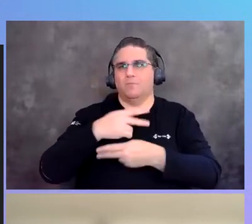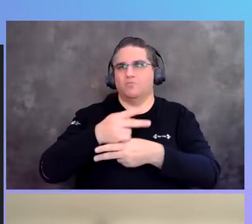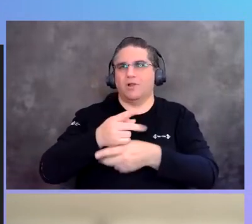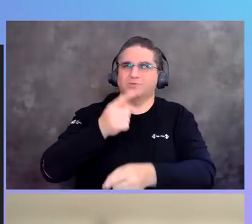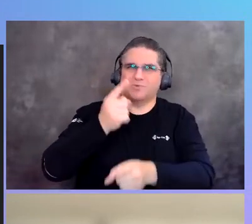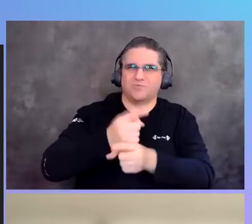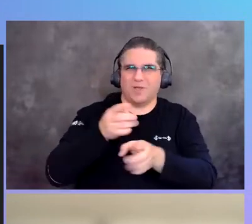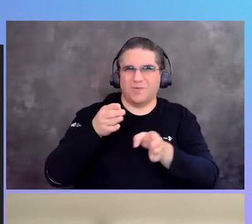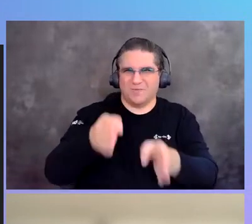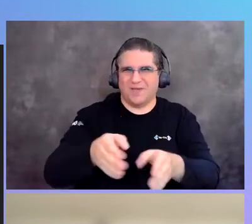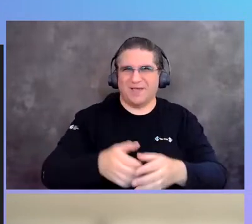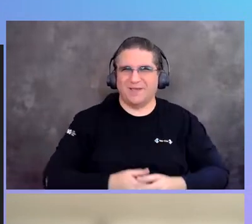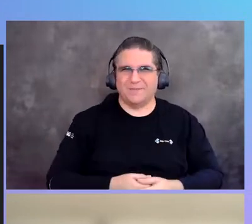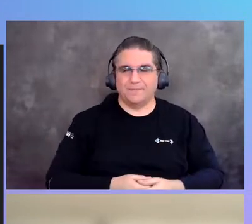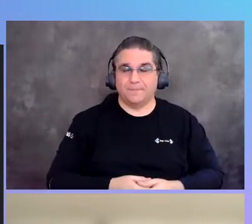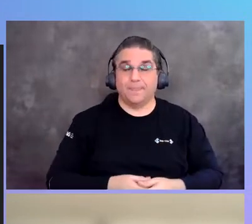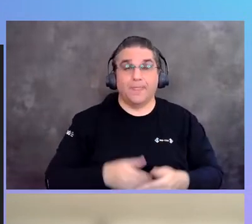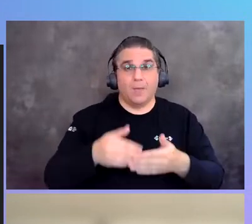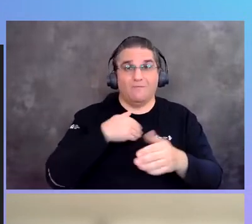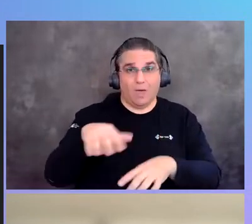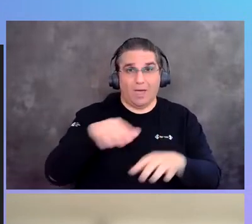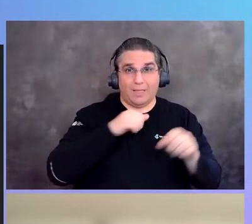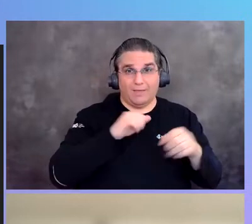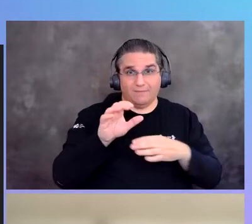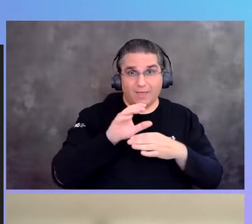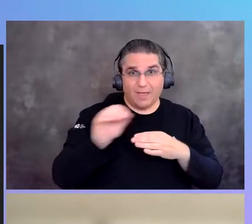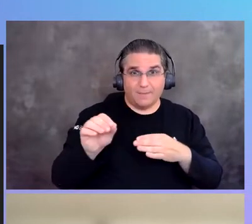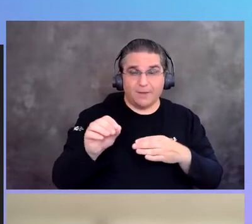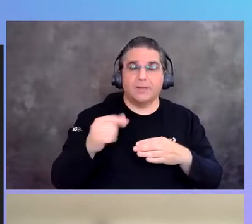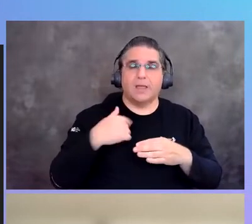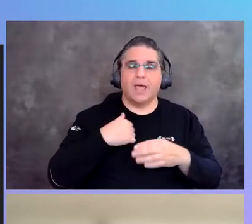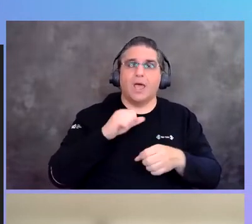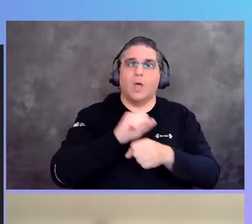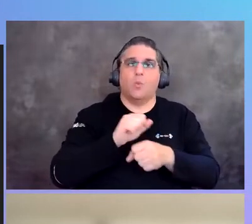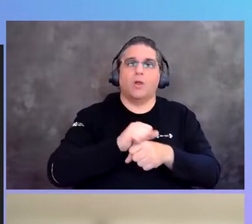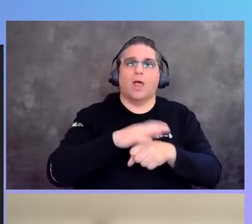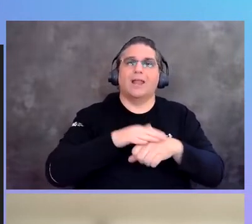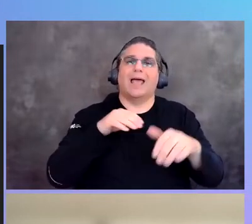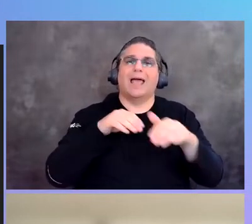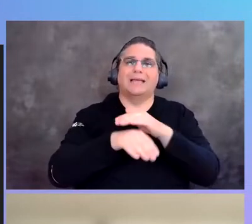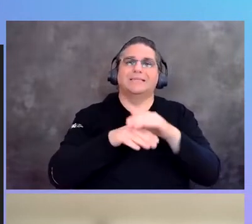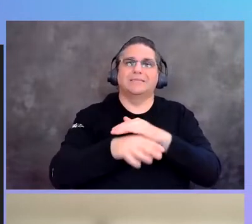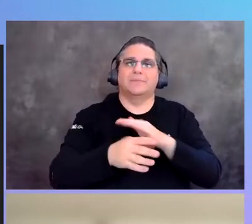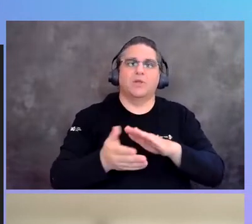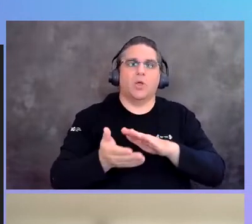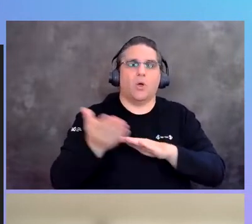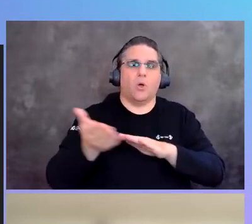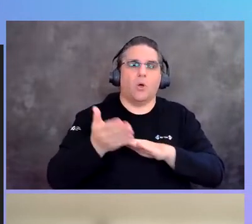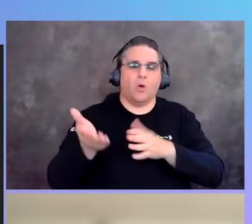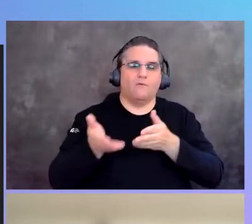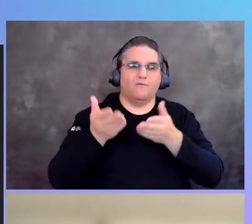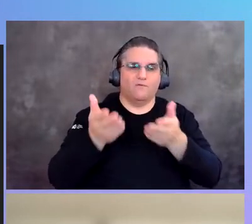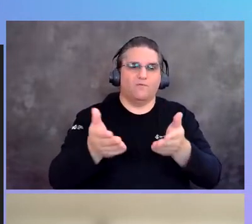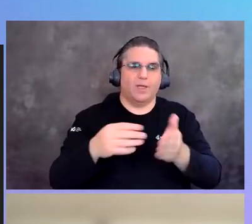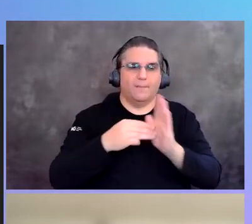And just before I left as well, I worked on the accessibility operating model. So also with Matthew Lukin from DQ, big shout out to Matthew. Hope you